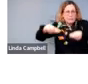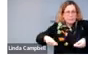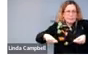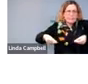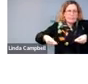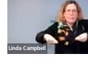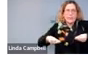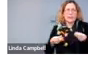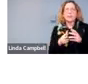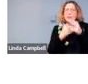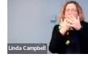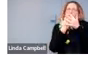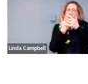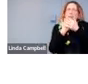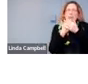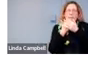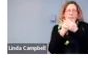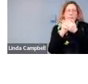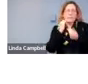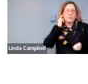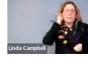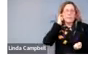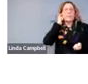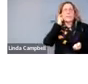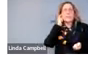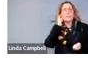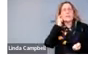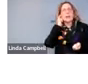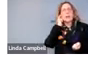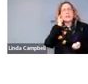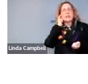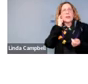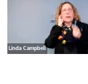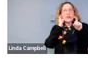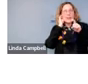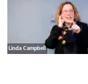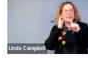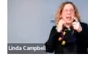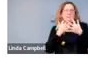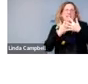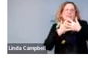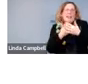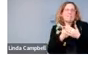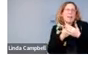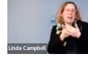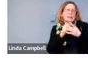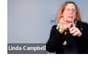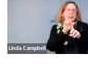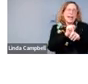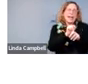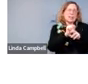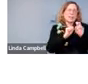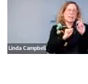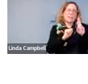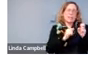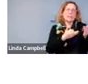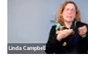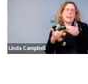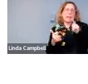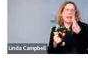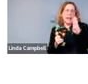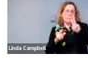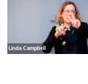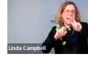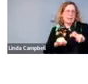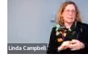use it for your coffee to strain it through and you wouldn't get any grit. It's very, very fine. You would need mesh that